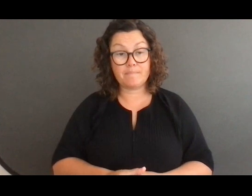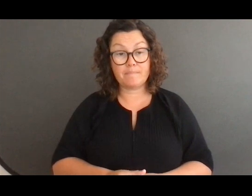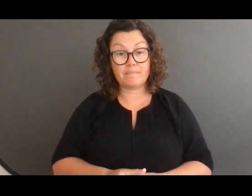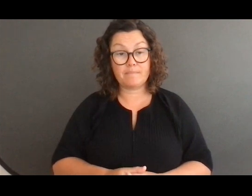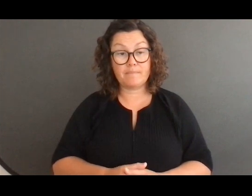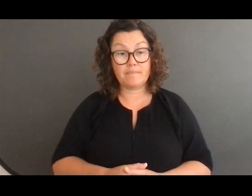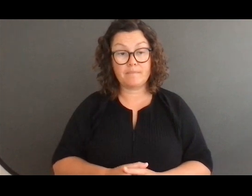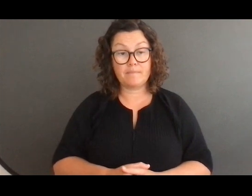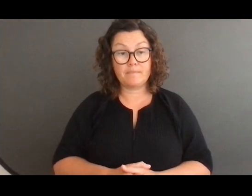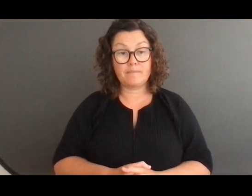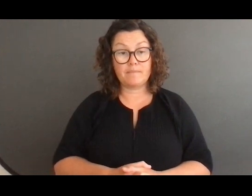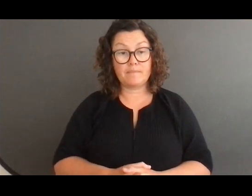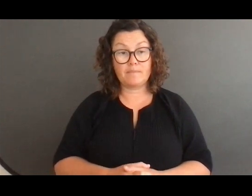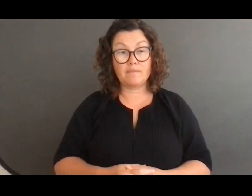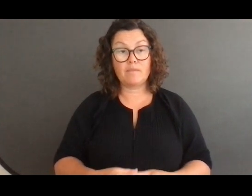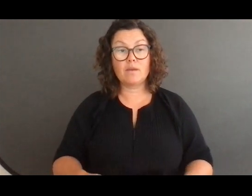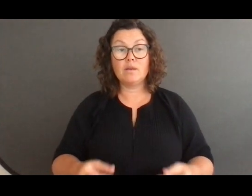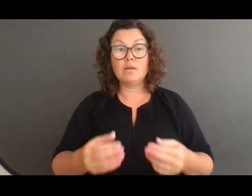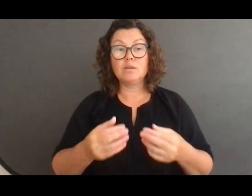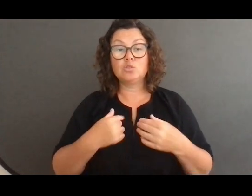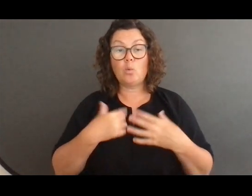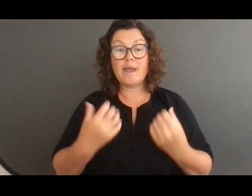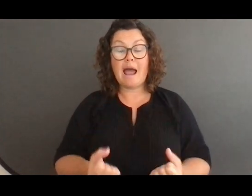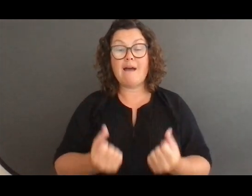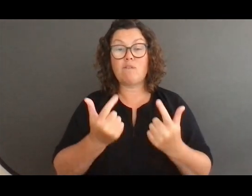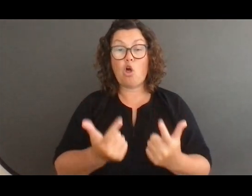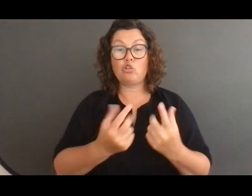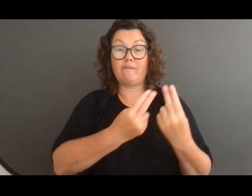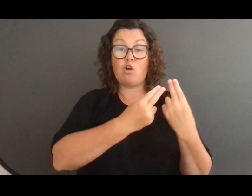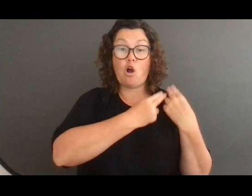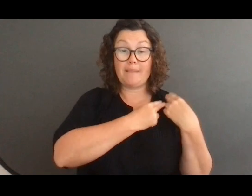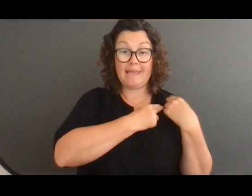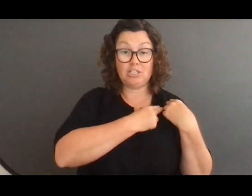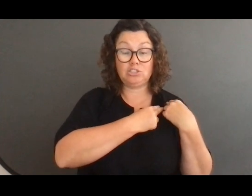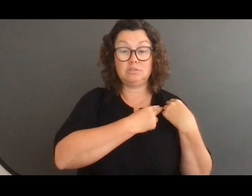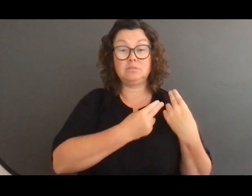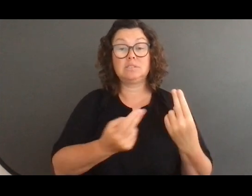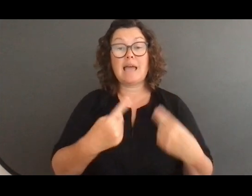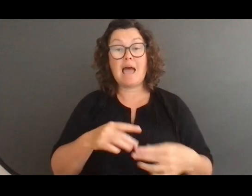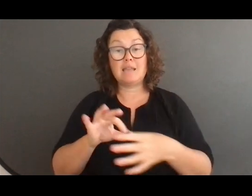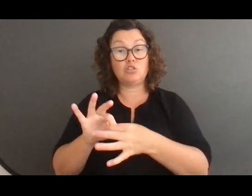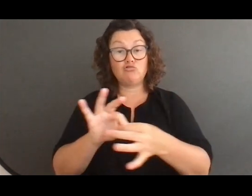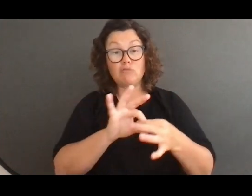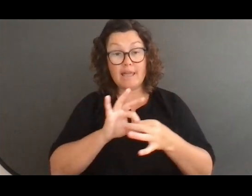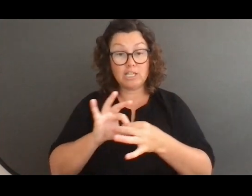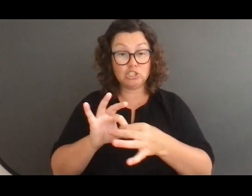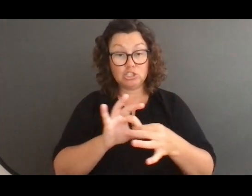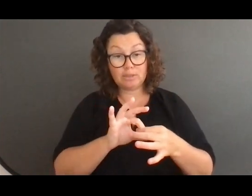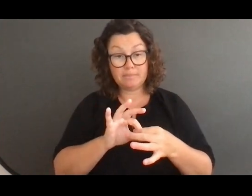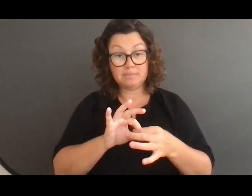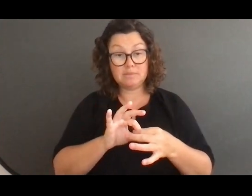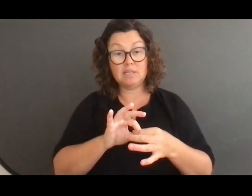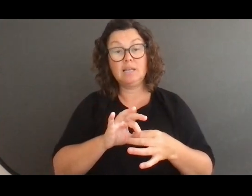and obligations and relationships. Tau Māori is diverse and complex, and I don't have access and can't have access to the full implications of the